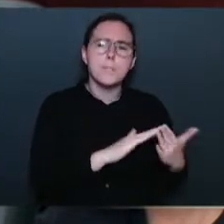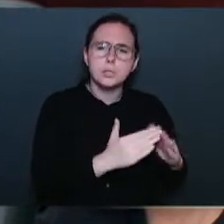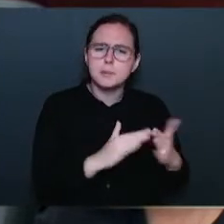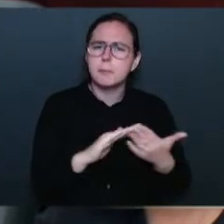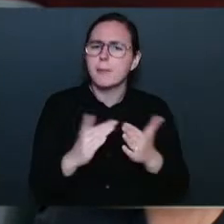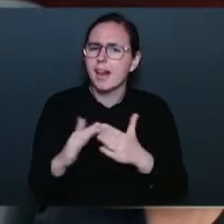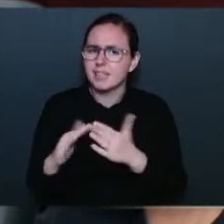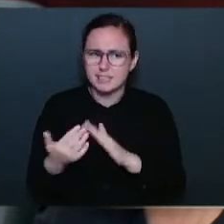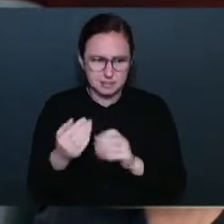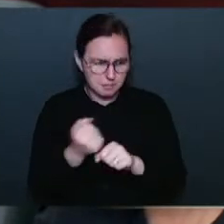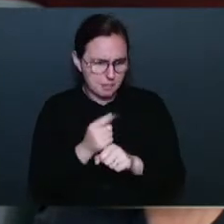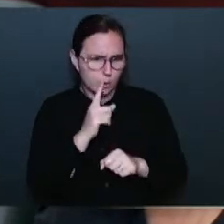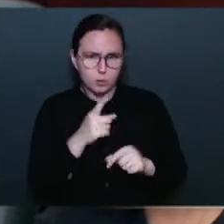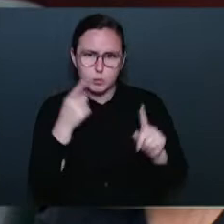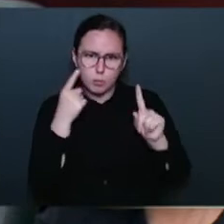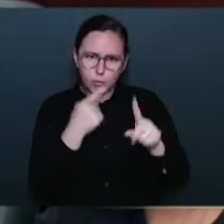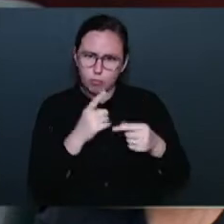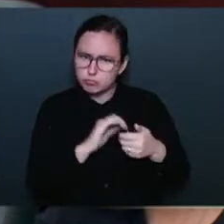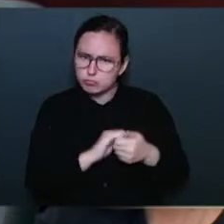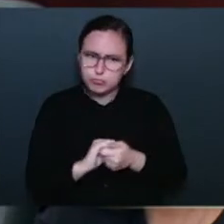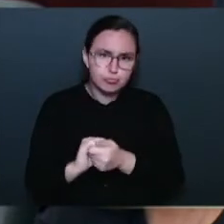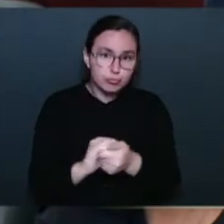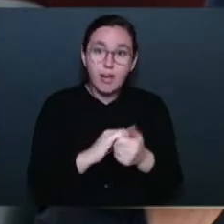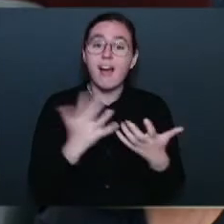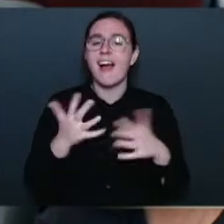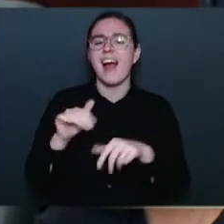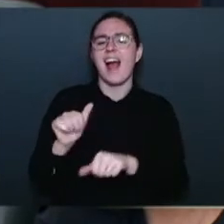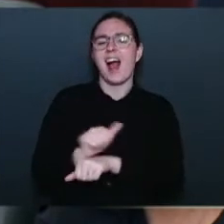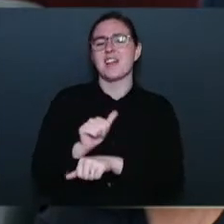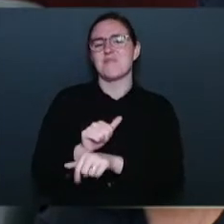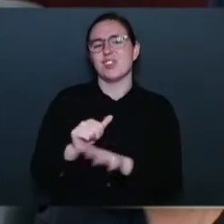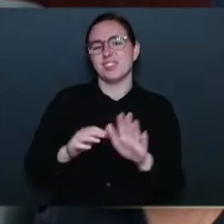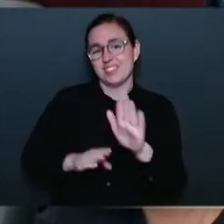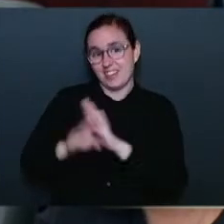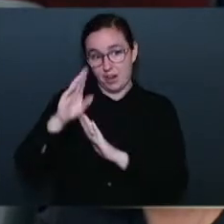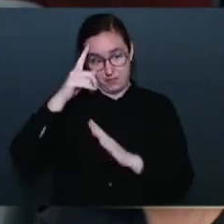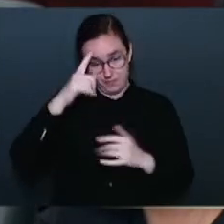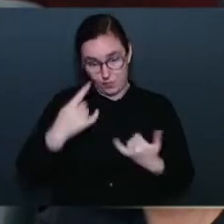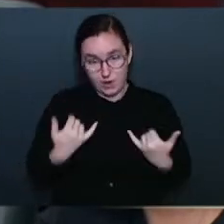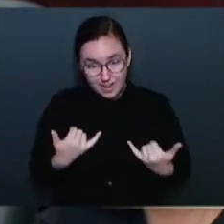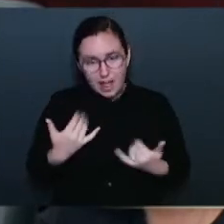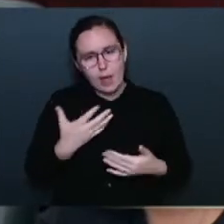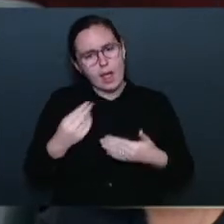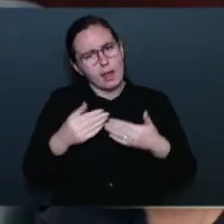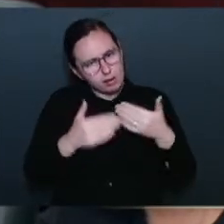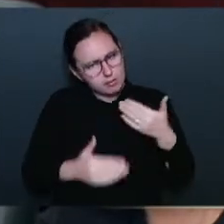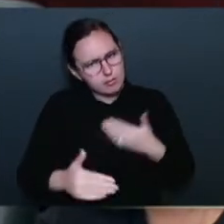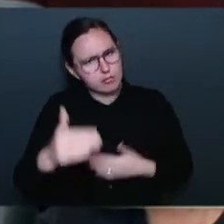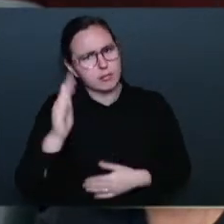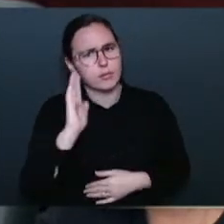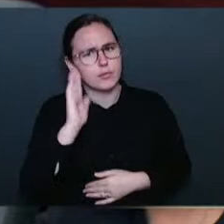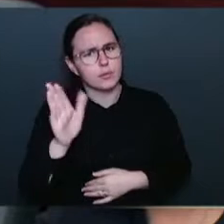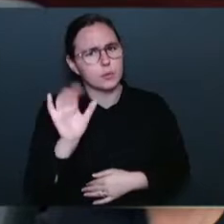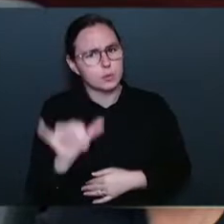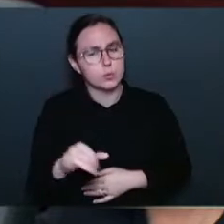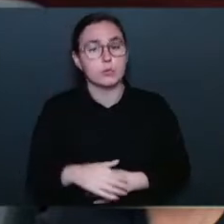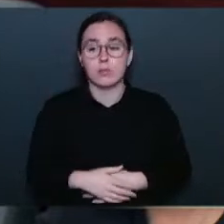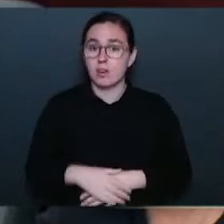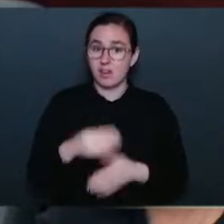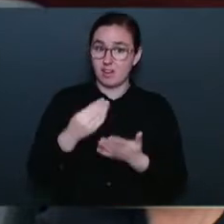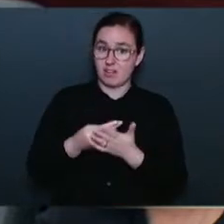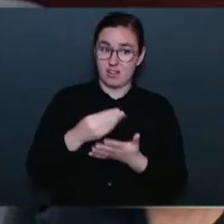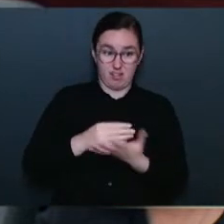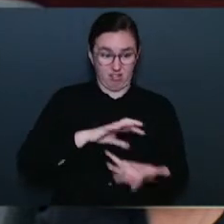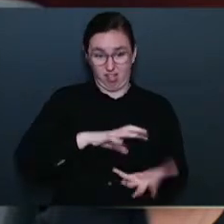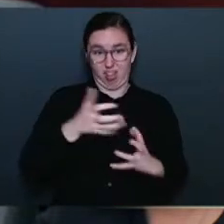Speaker prosperous tomorrow we inherited a fiscal train wreck from the members opposite Mr Speaker spending completely